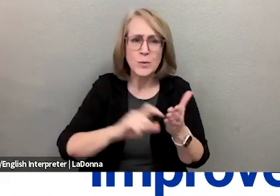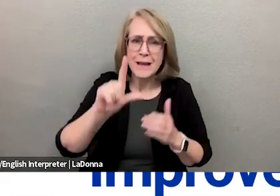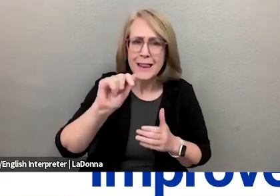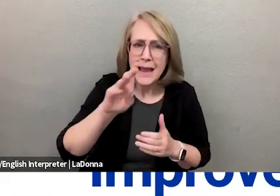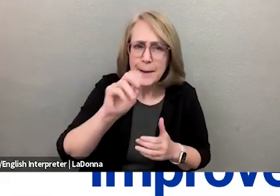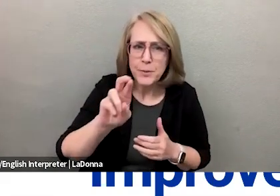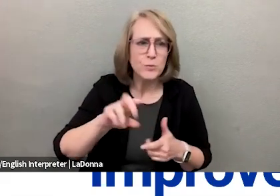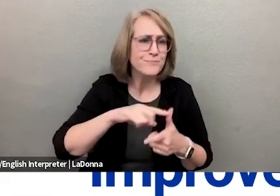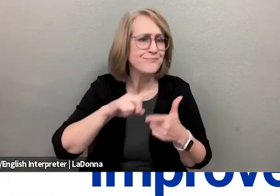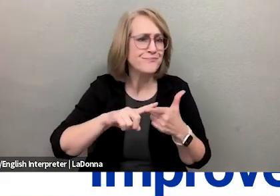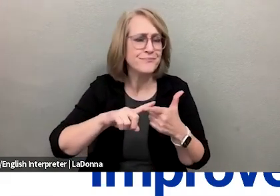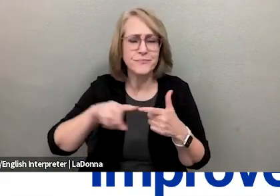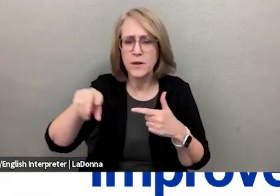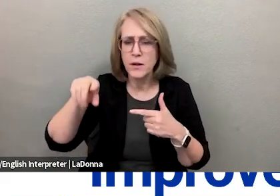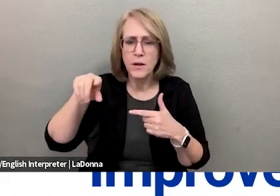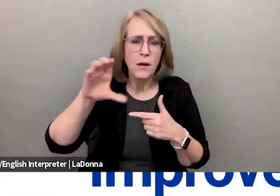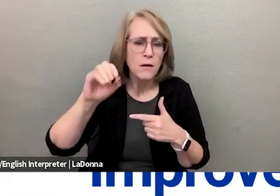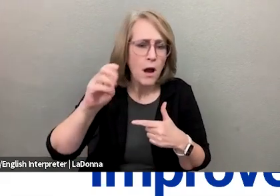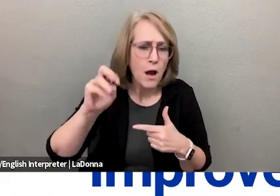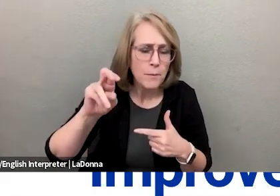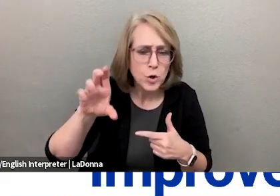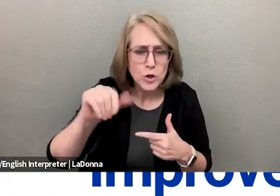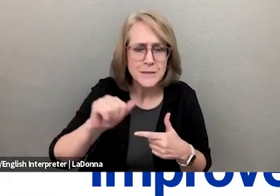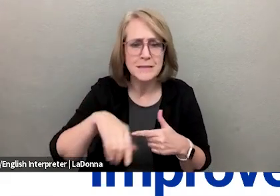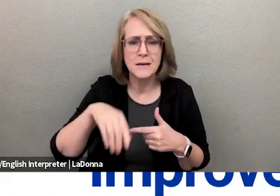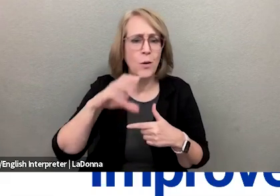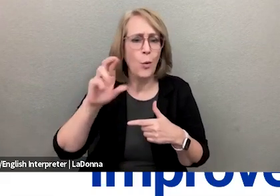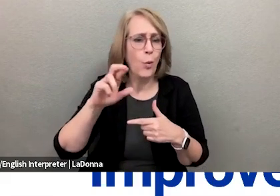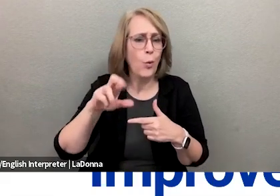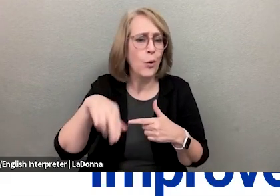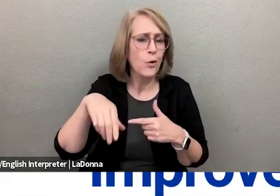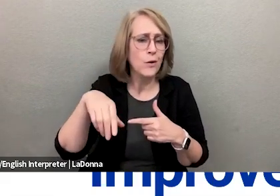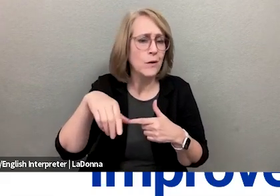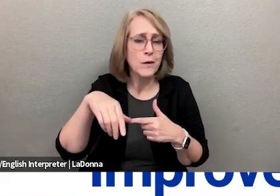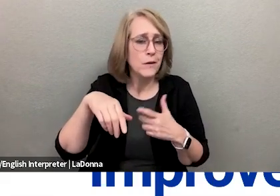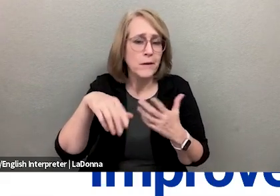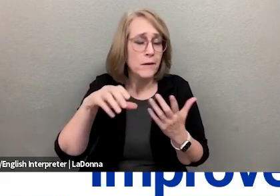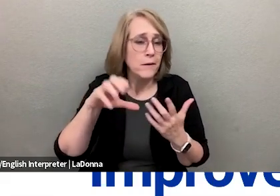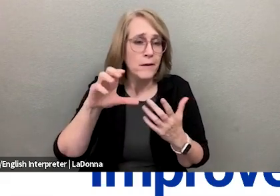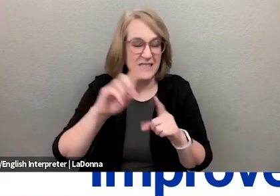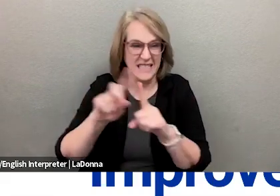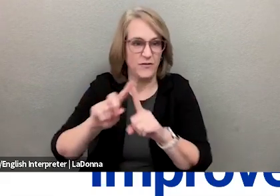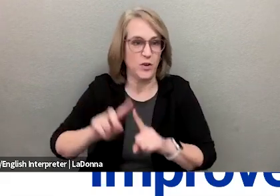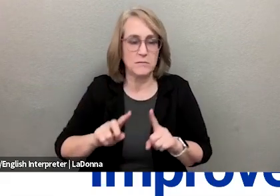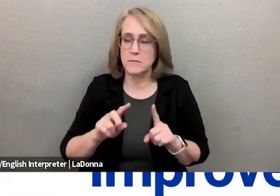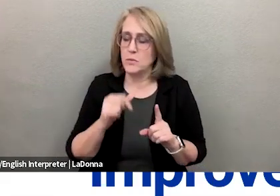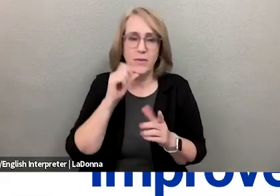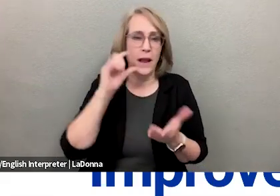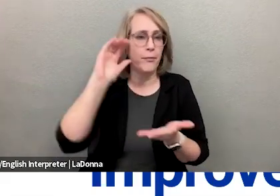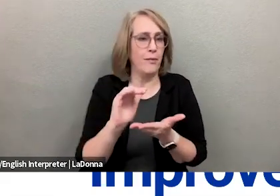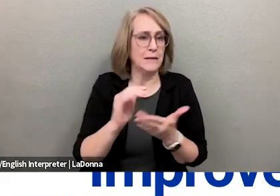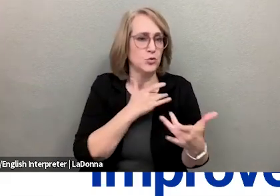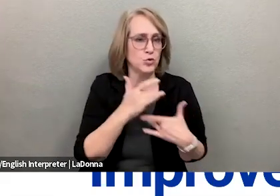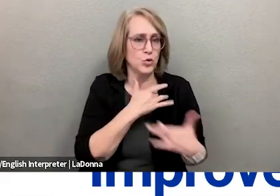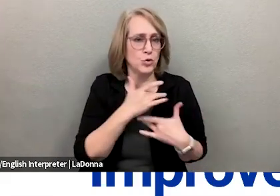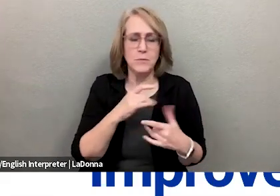commerce to think about the recruitment, the training, and the support needs that all workers, especially direct care workers, need. And this is a key role,